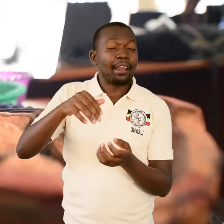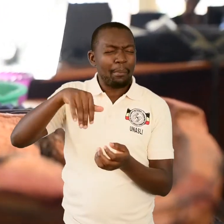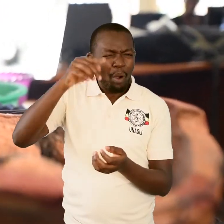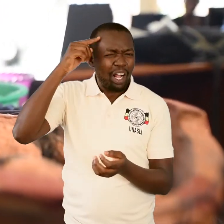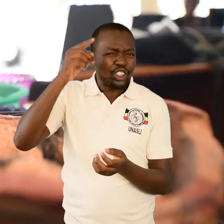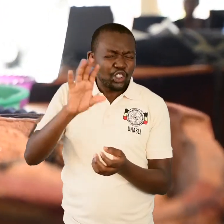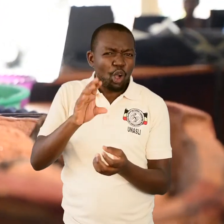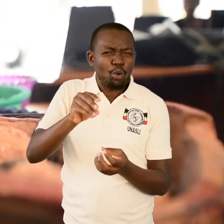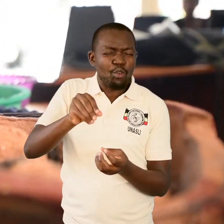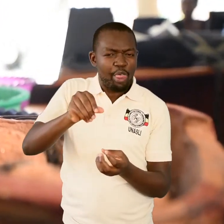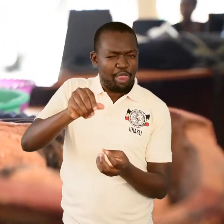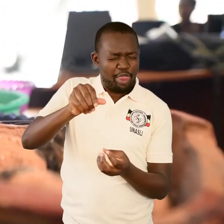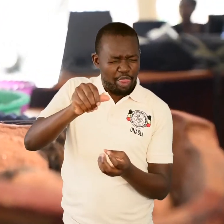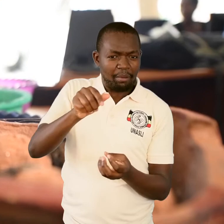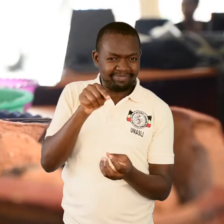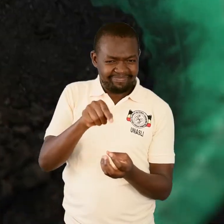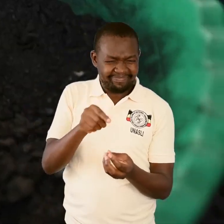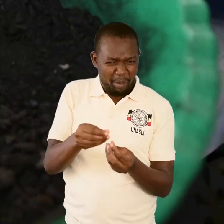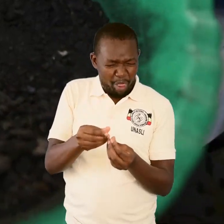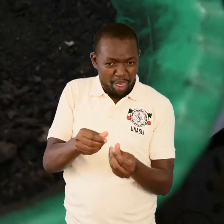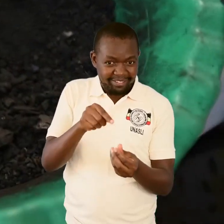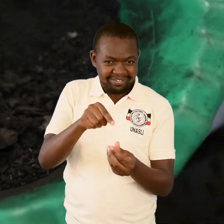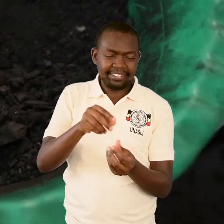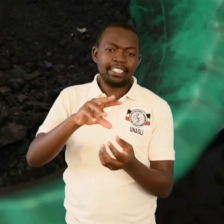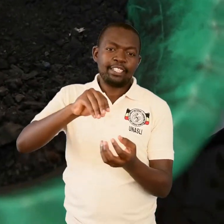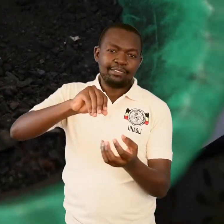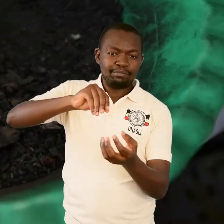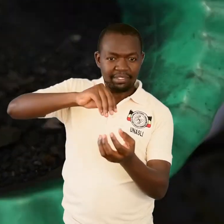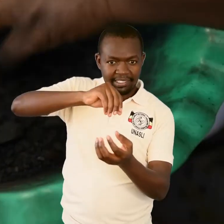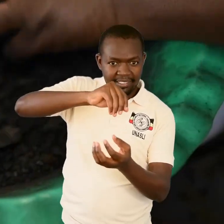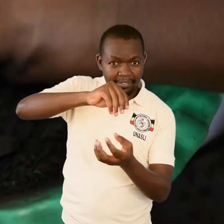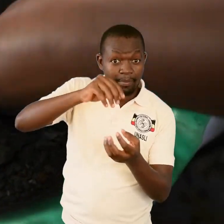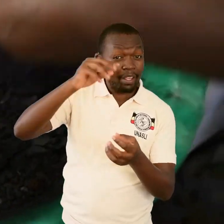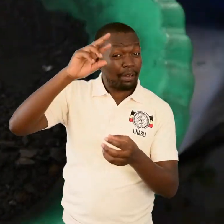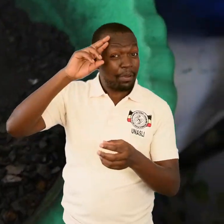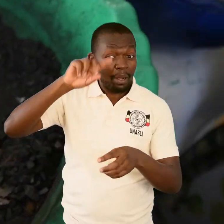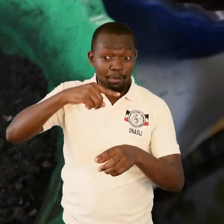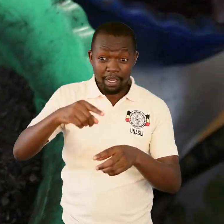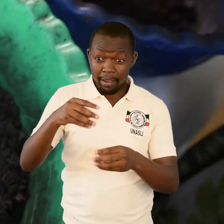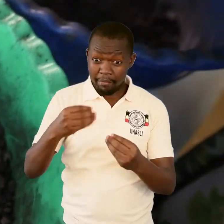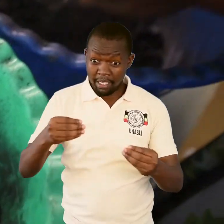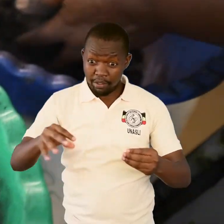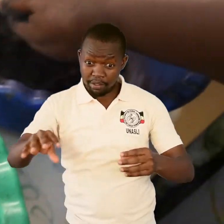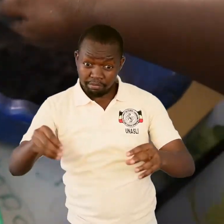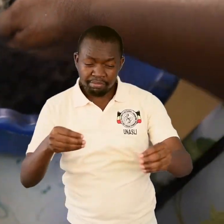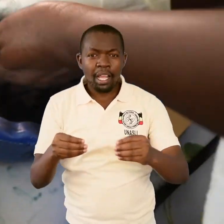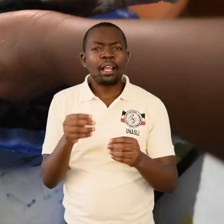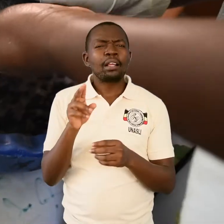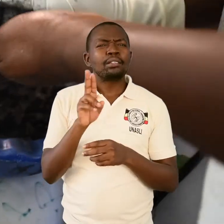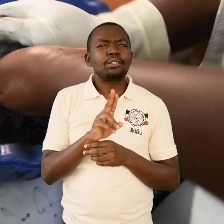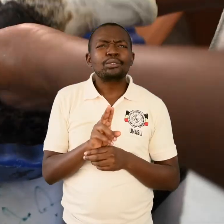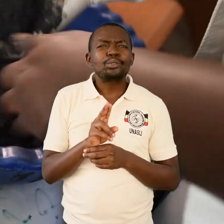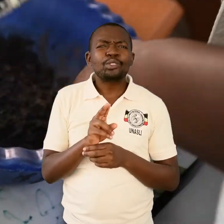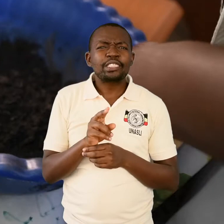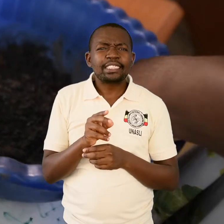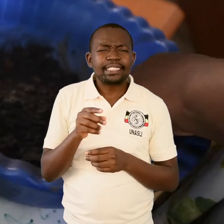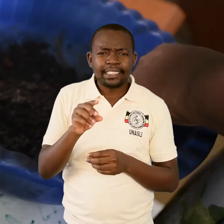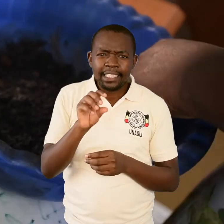is enough. Remember, when you are collecting materials, don't use sand,